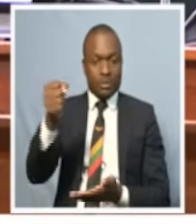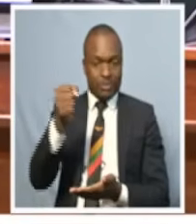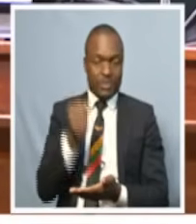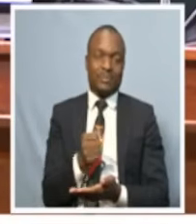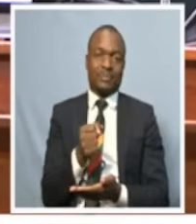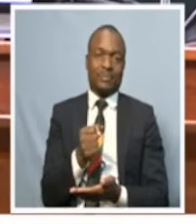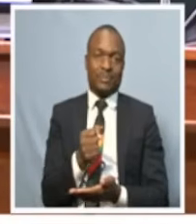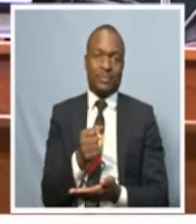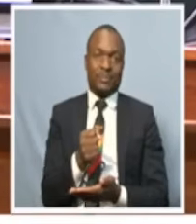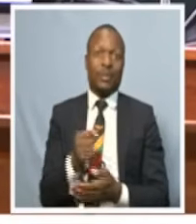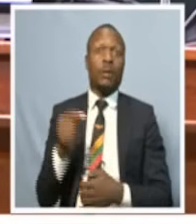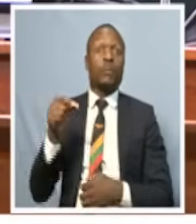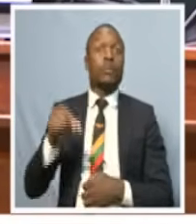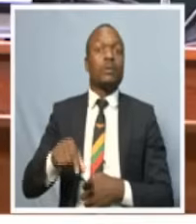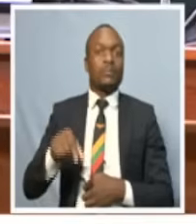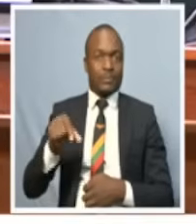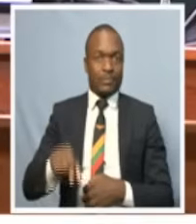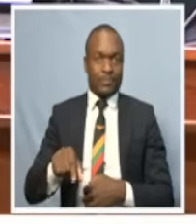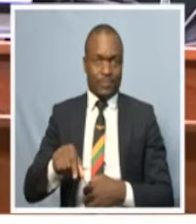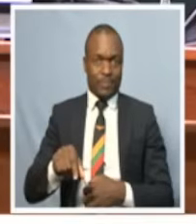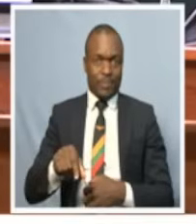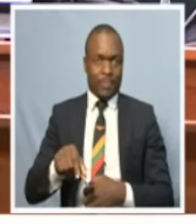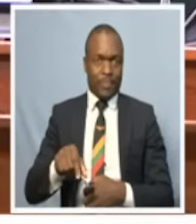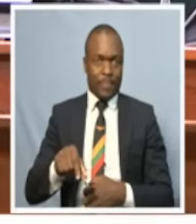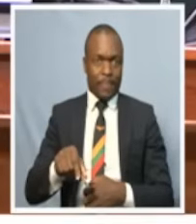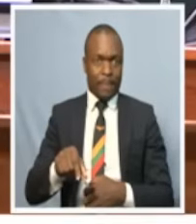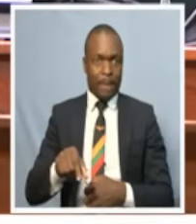requirements in favor of